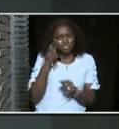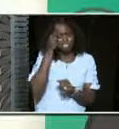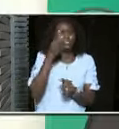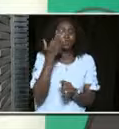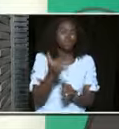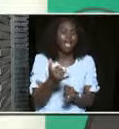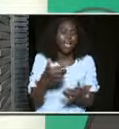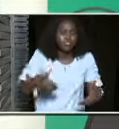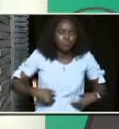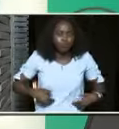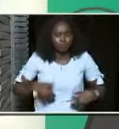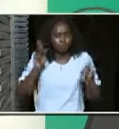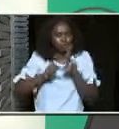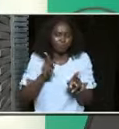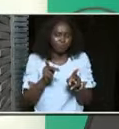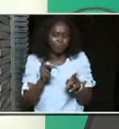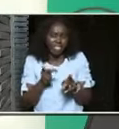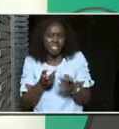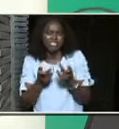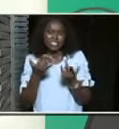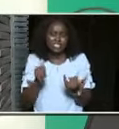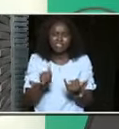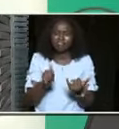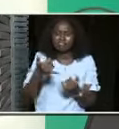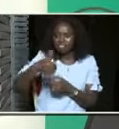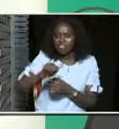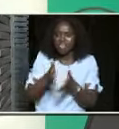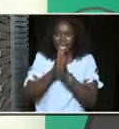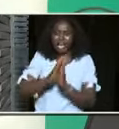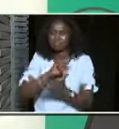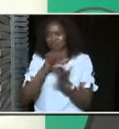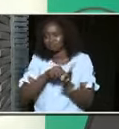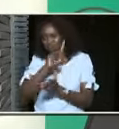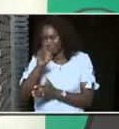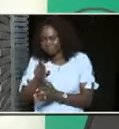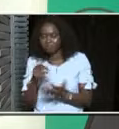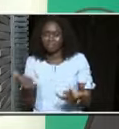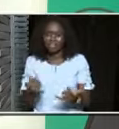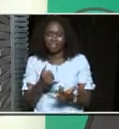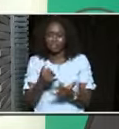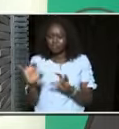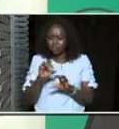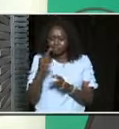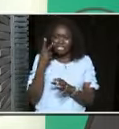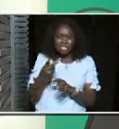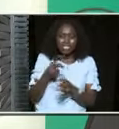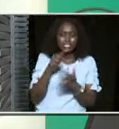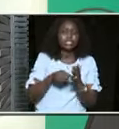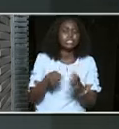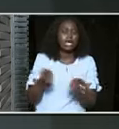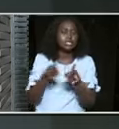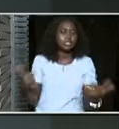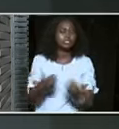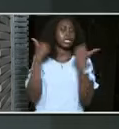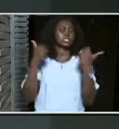just coming up, new voters, all of that, are asking these questions. And does that pose a challenge, actually, for you and your